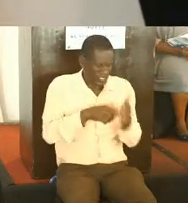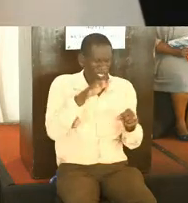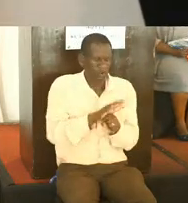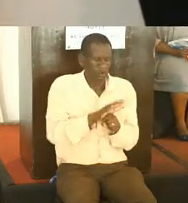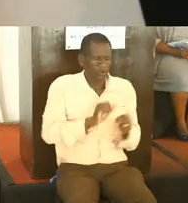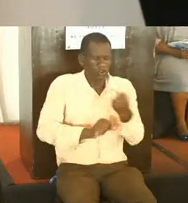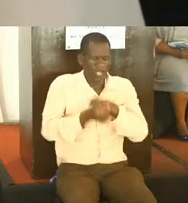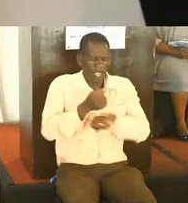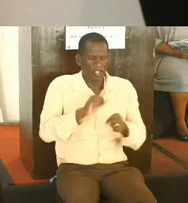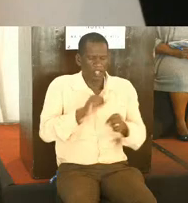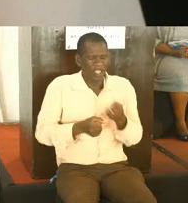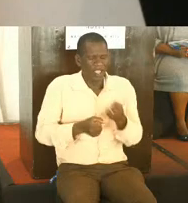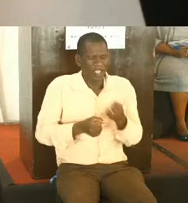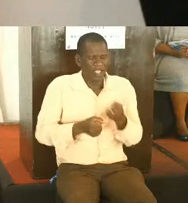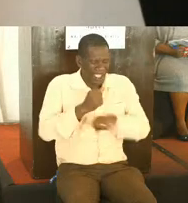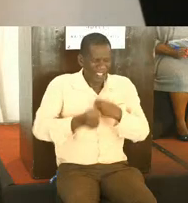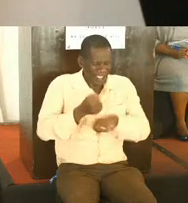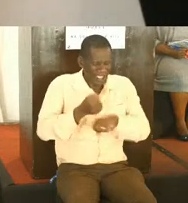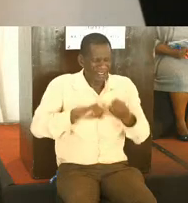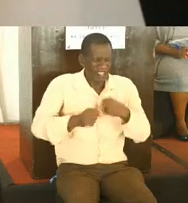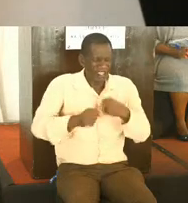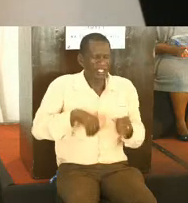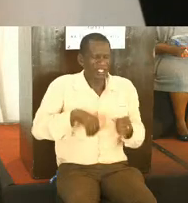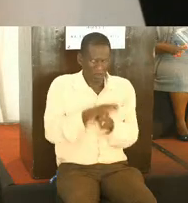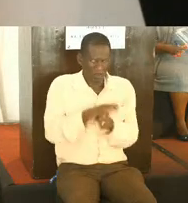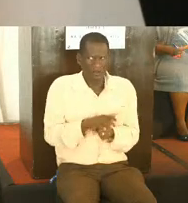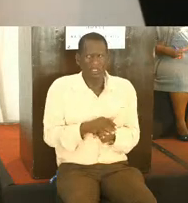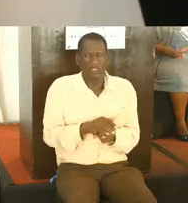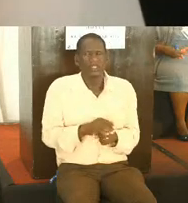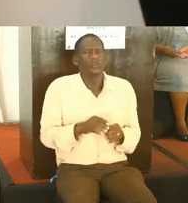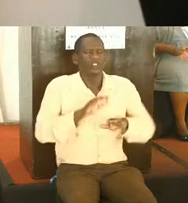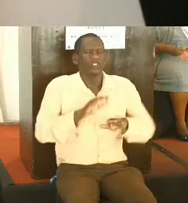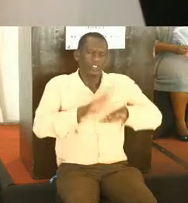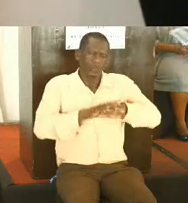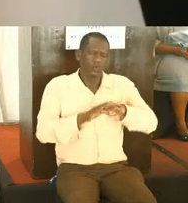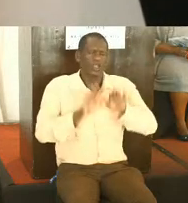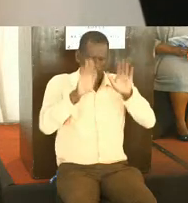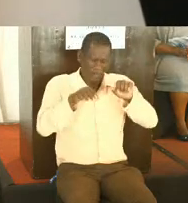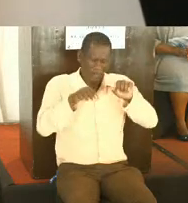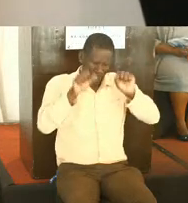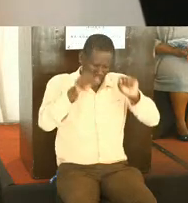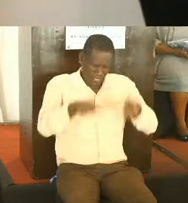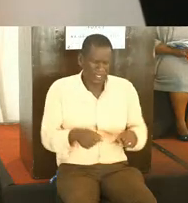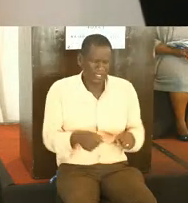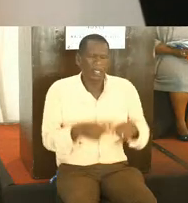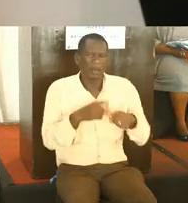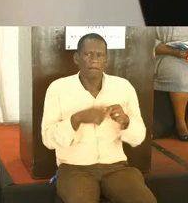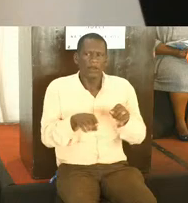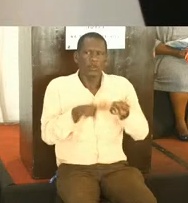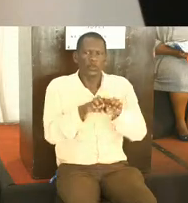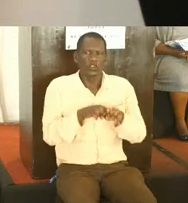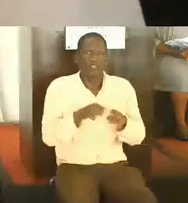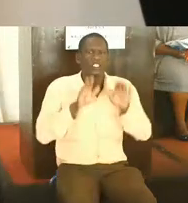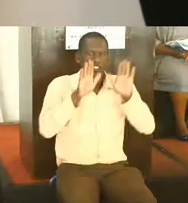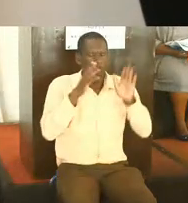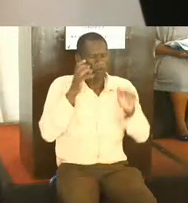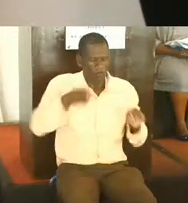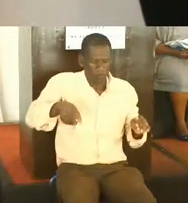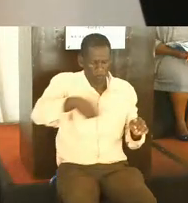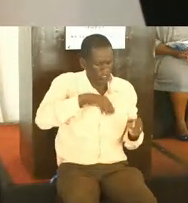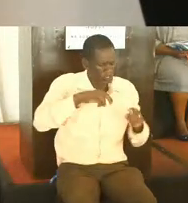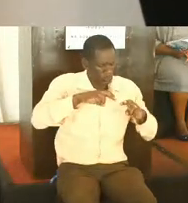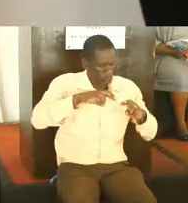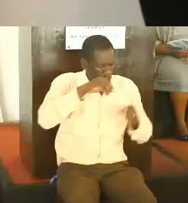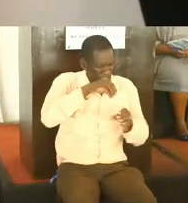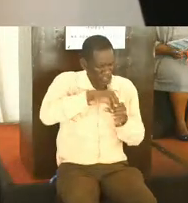on action acting acting acting which is amazing and wonderful and important but it's also important for us to